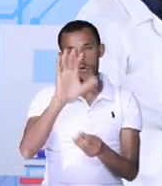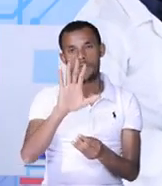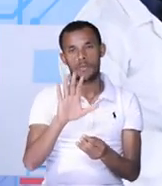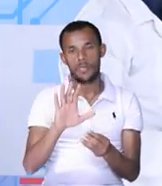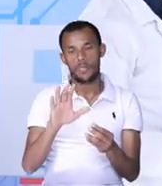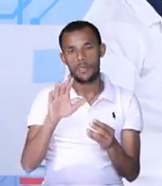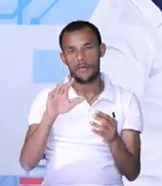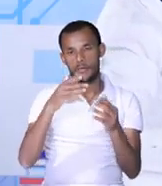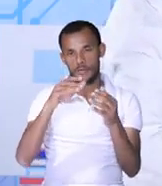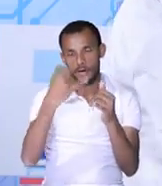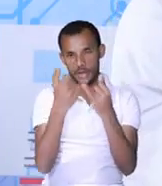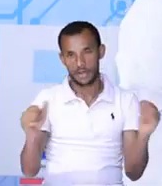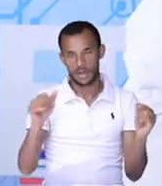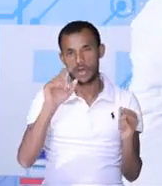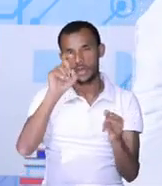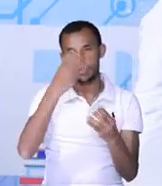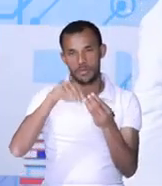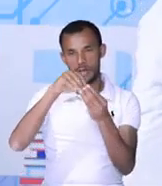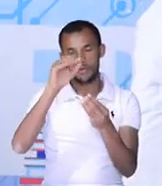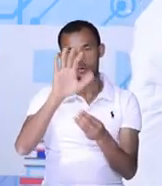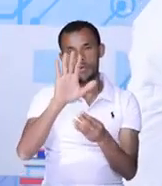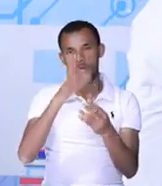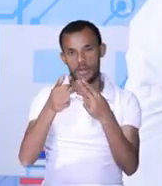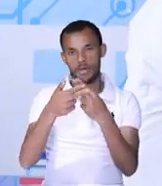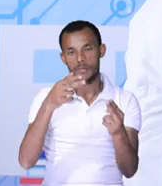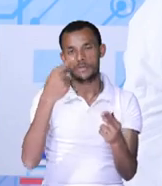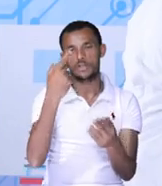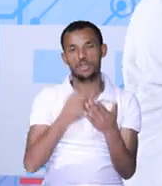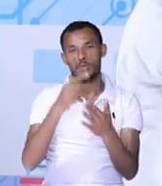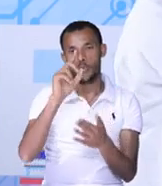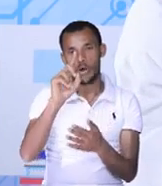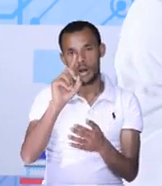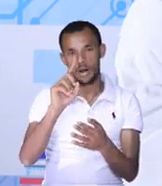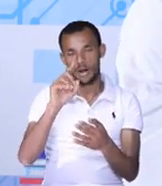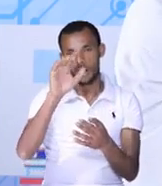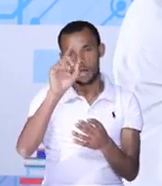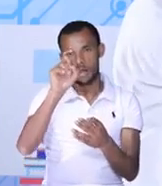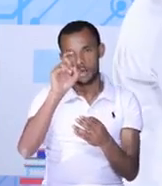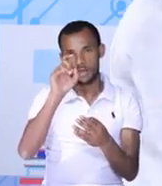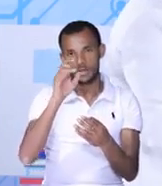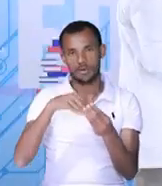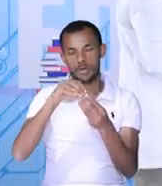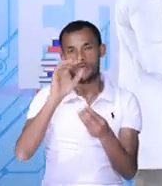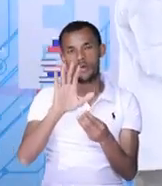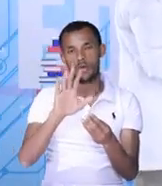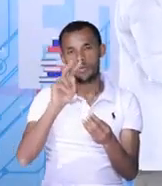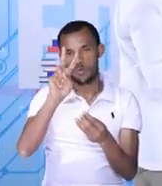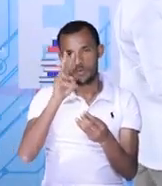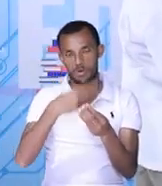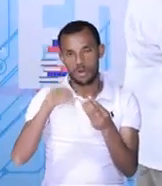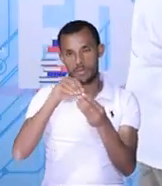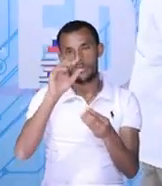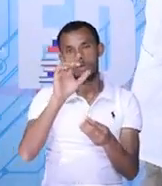So factoring out 2x plus 5 times this 1, it is 2x plus 5, 2 times ln 10 is 2